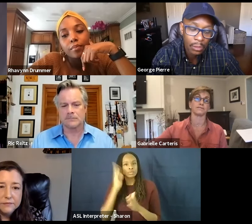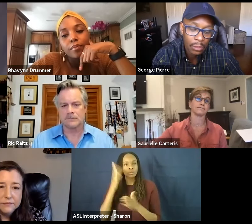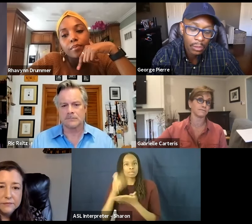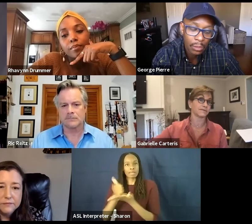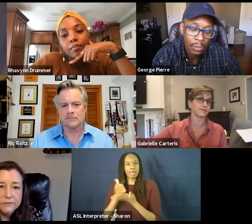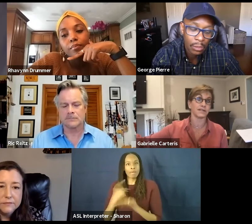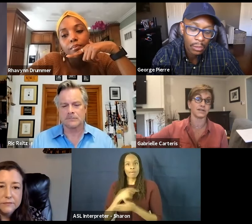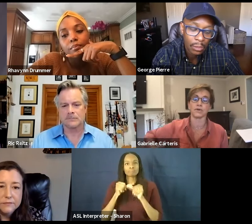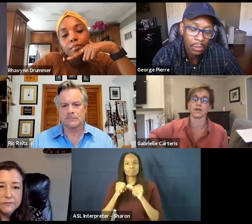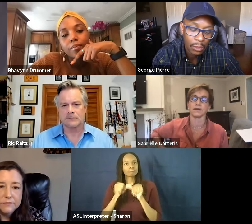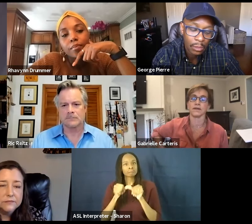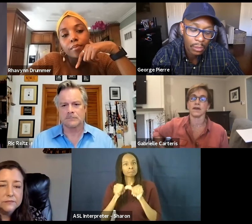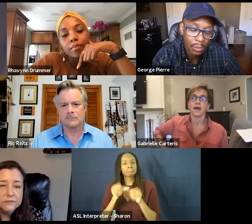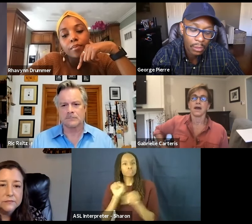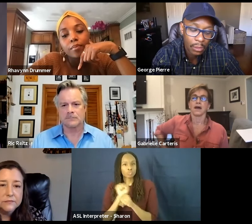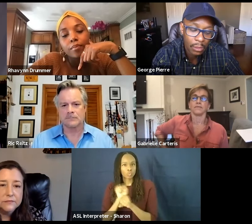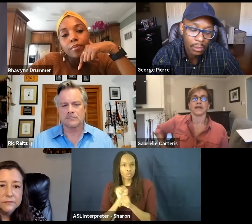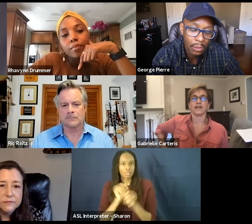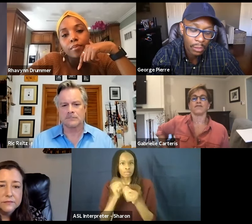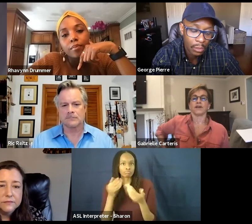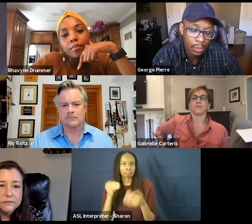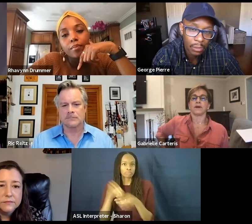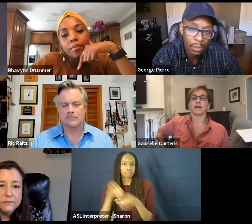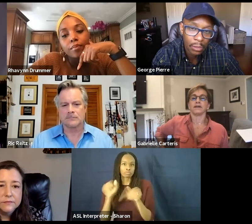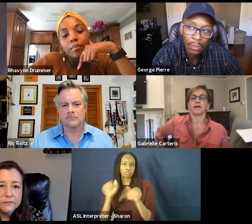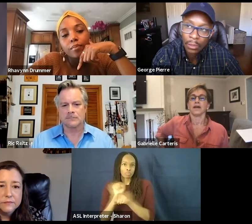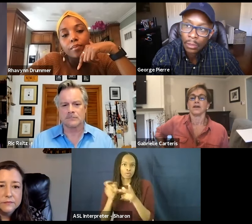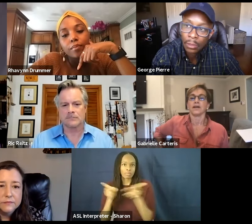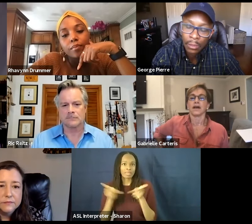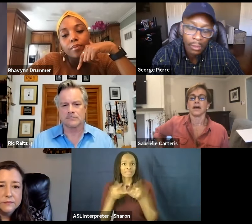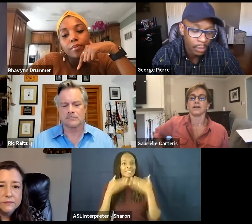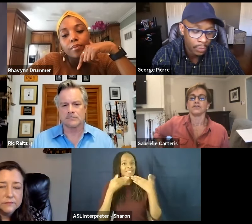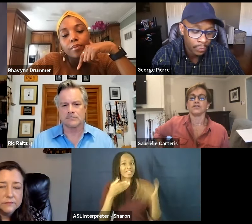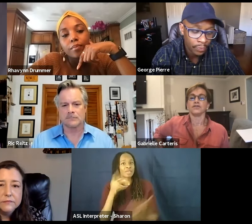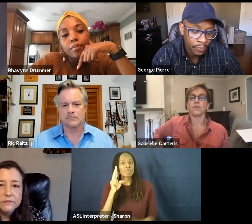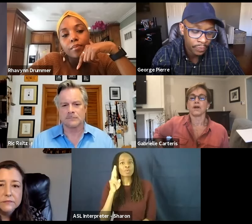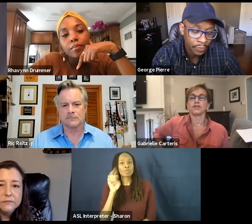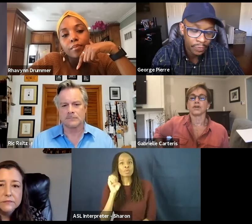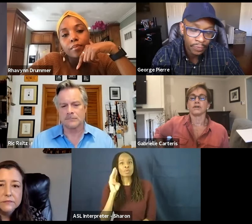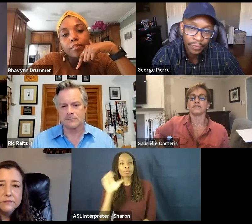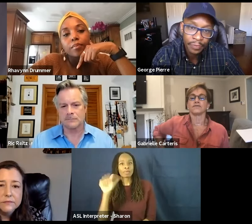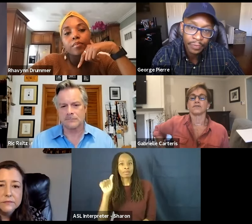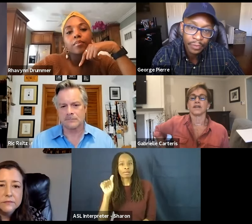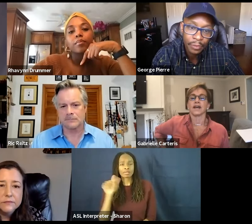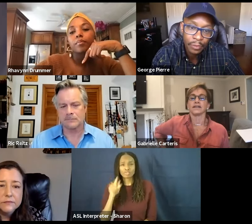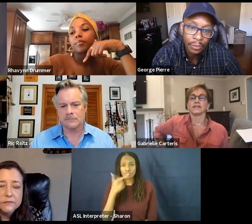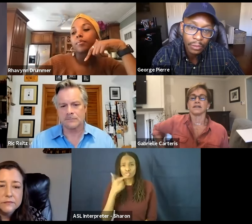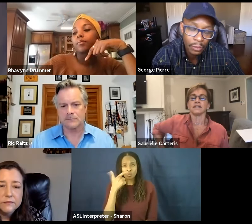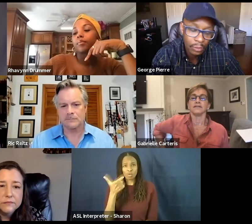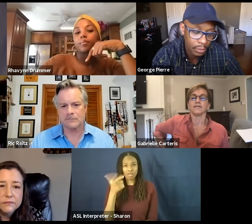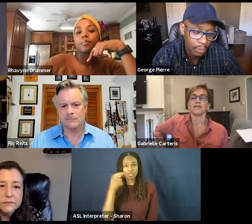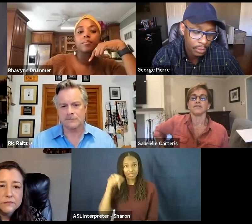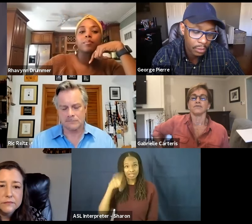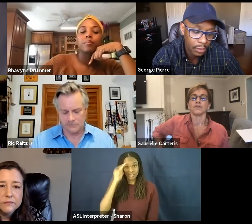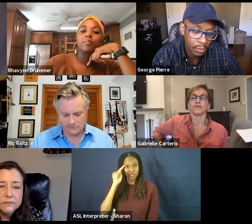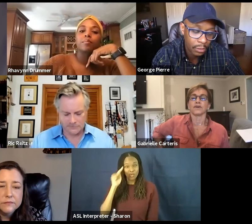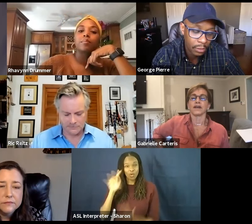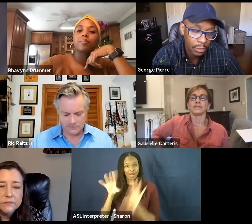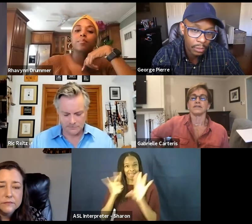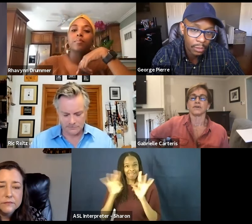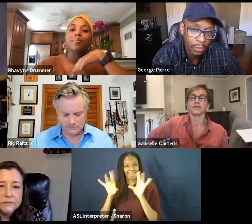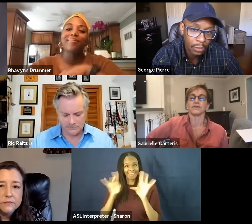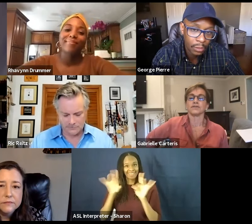workplace and continue working. Thank you for that, Rebecca. Do you watch, and this is for the casting, all you